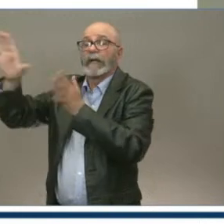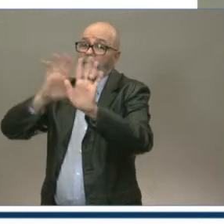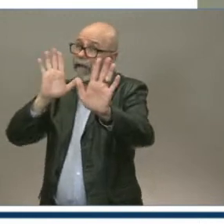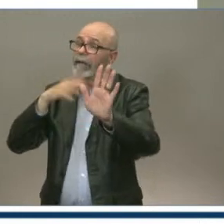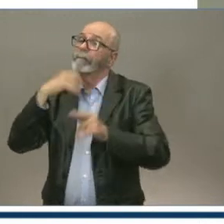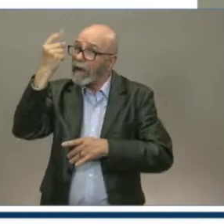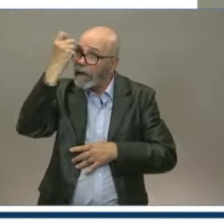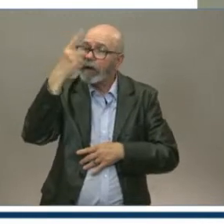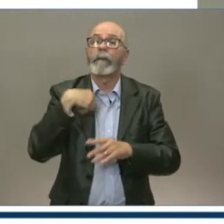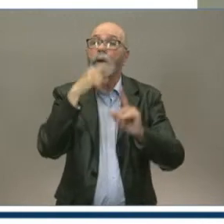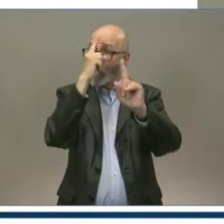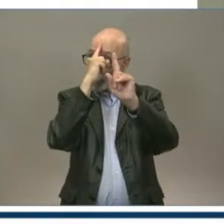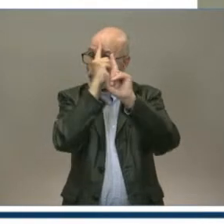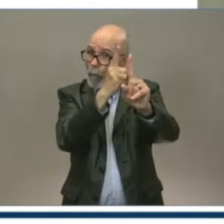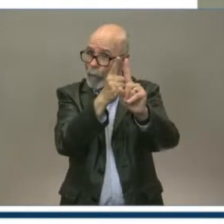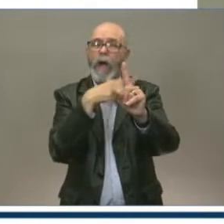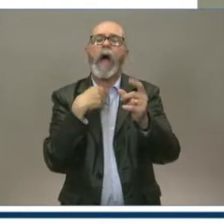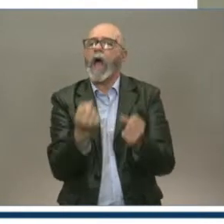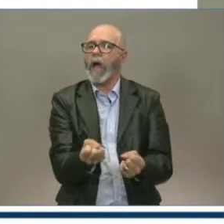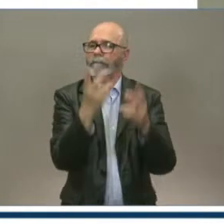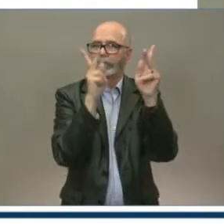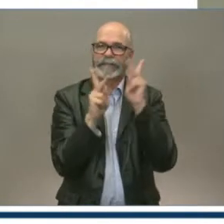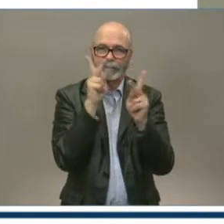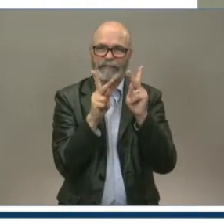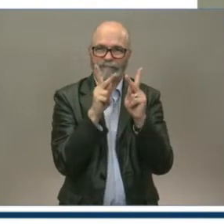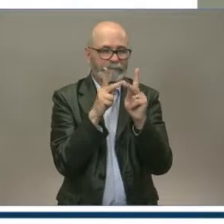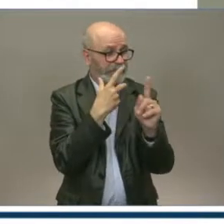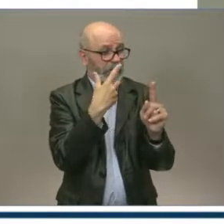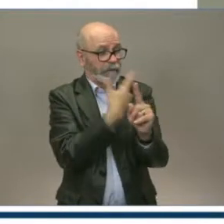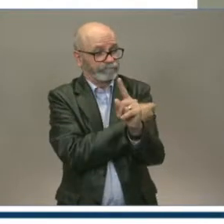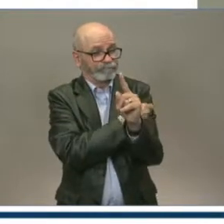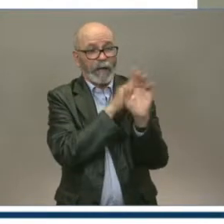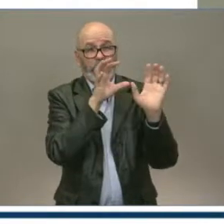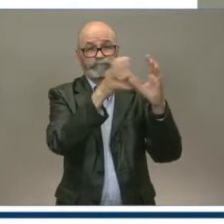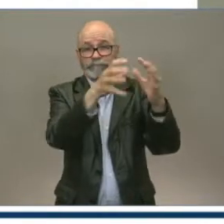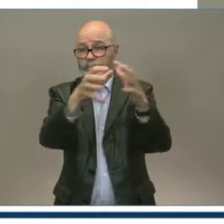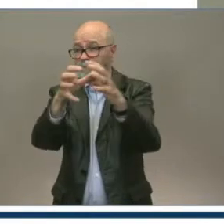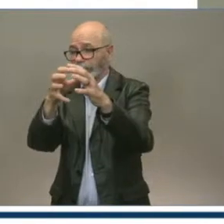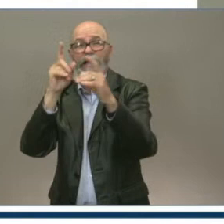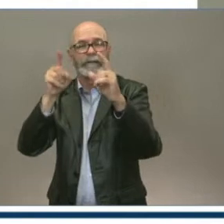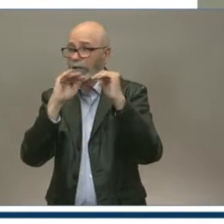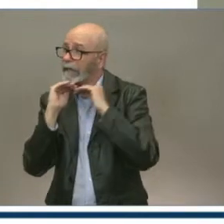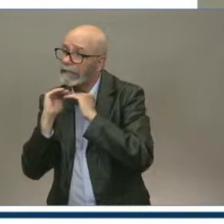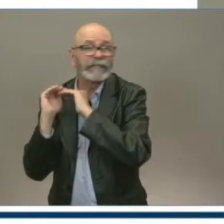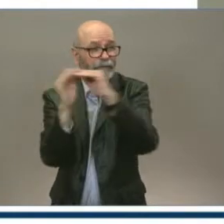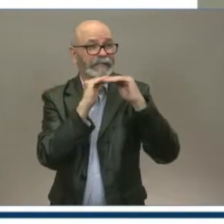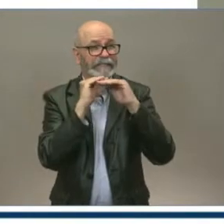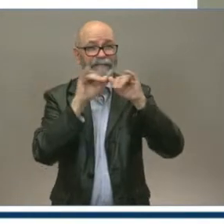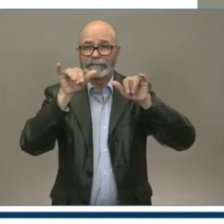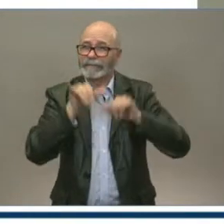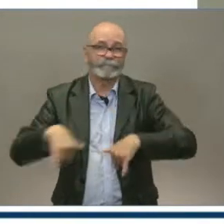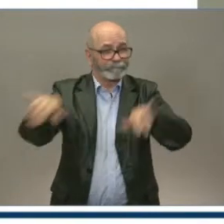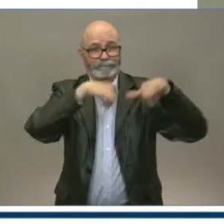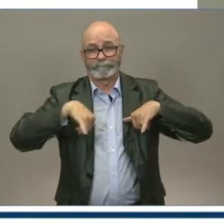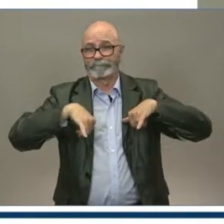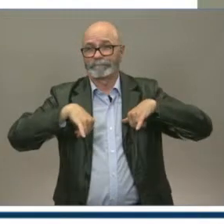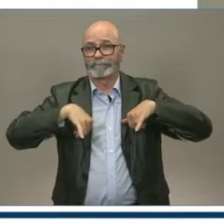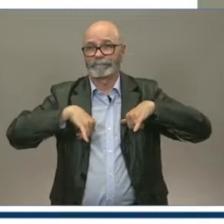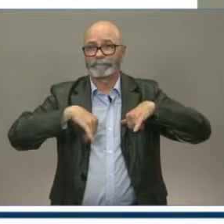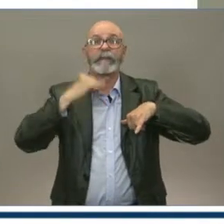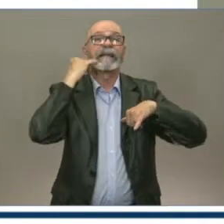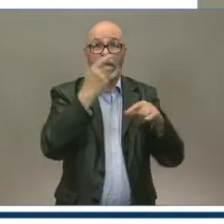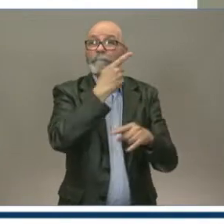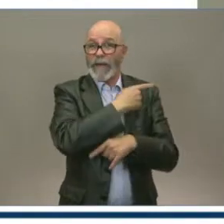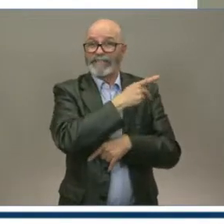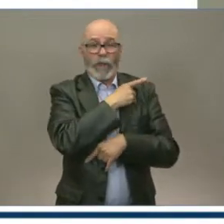population immunity on a fairly equitable approach. So no one part of the province will get much further